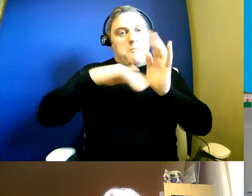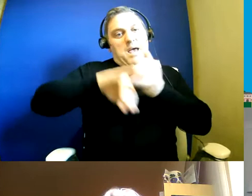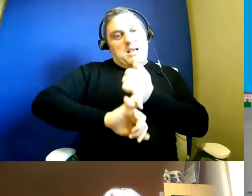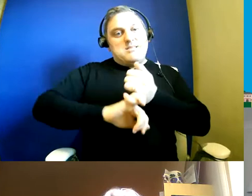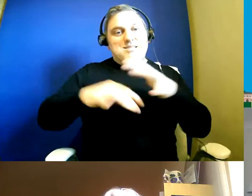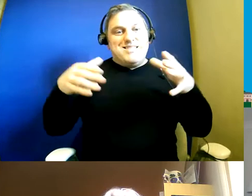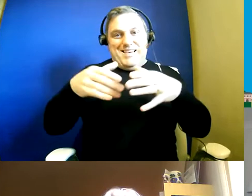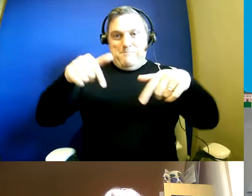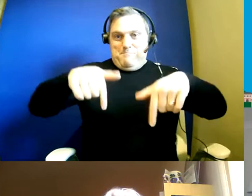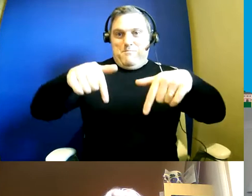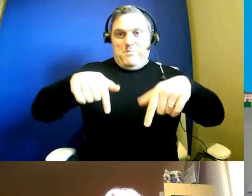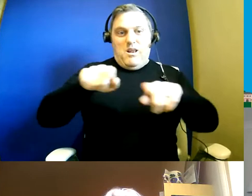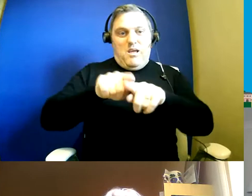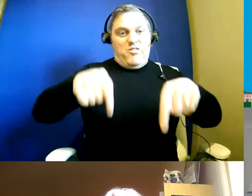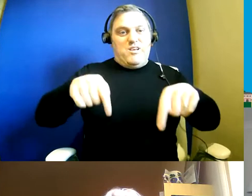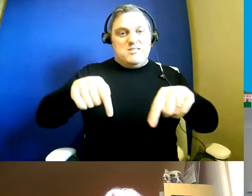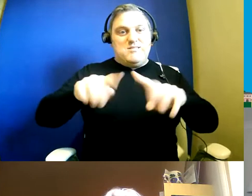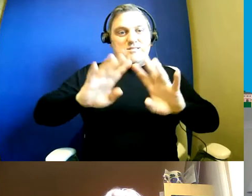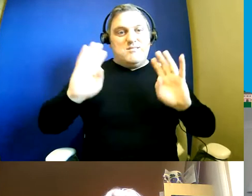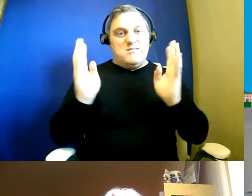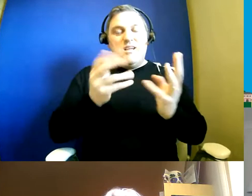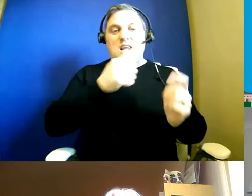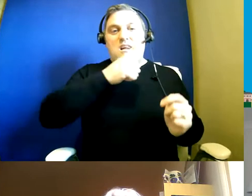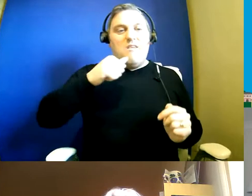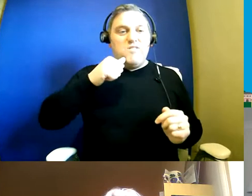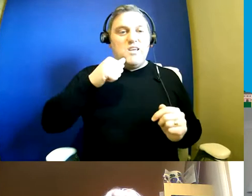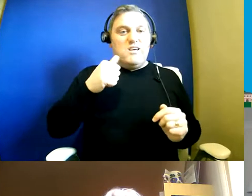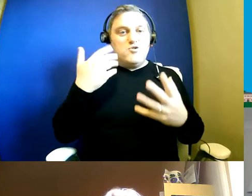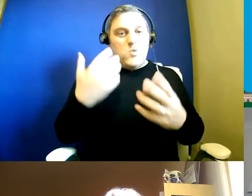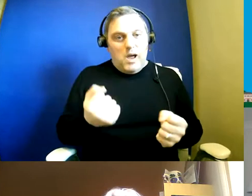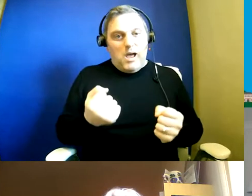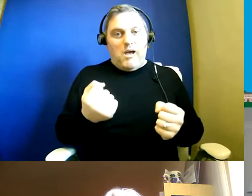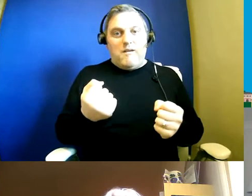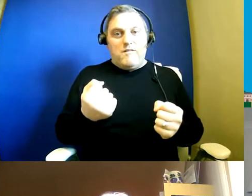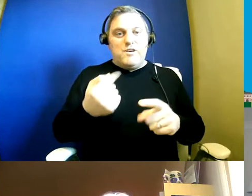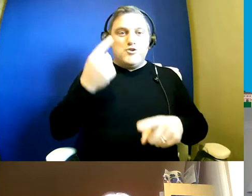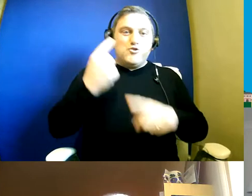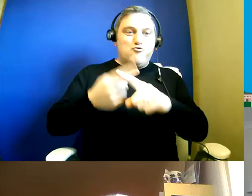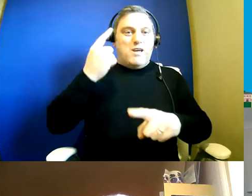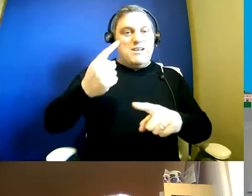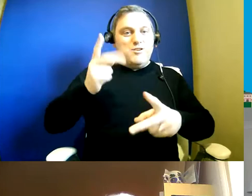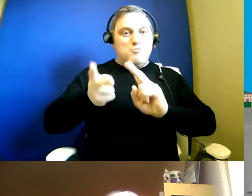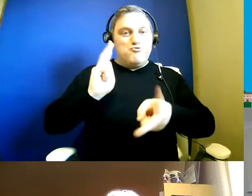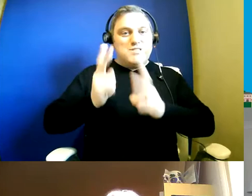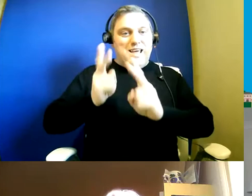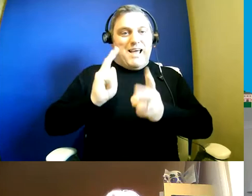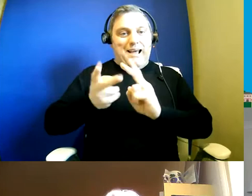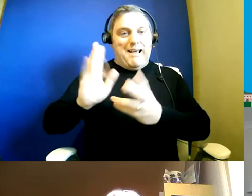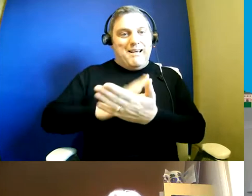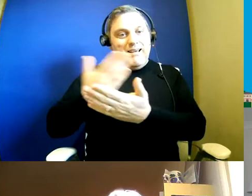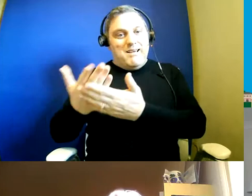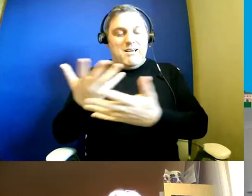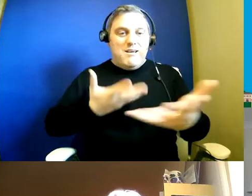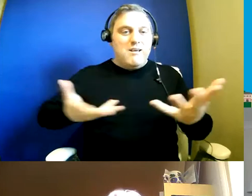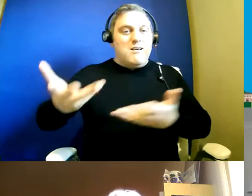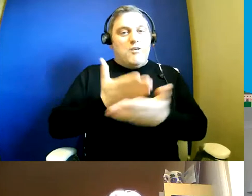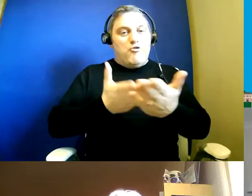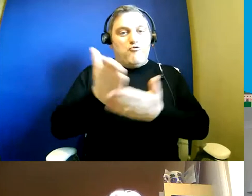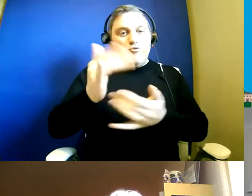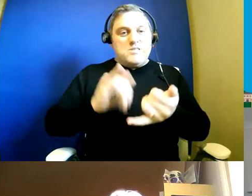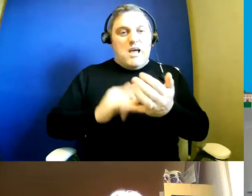this, and that actually it's lovely to be able to have immediate interpreting for what Sarah's saying via